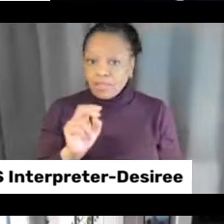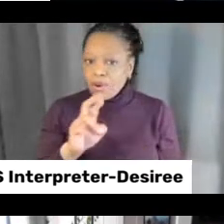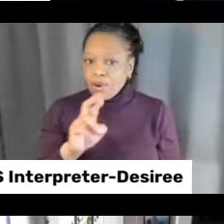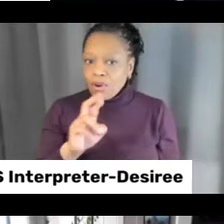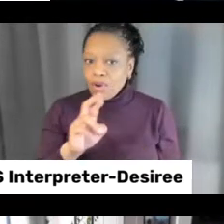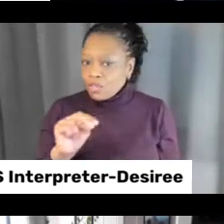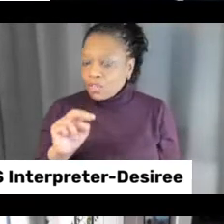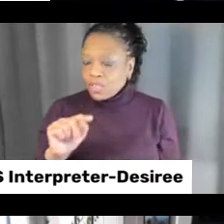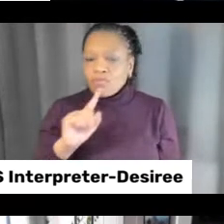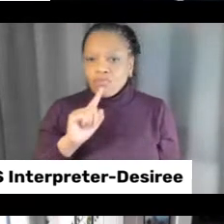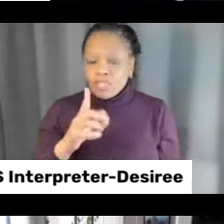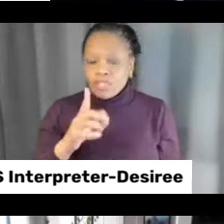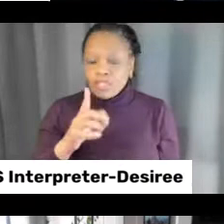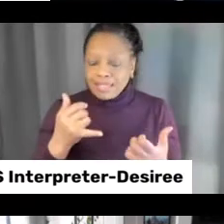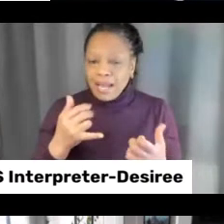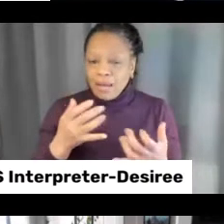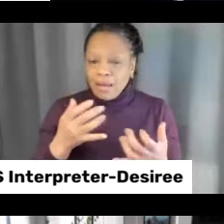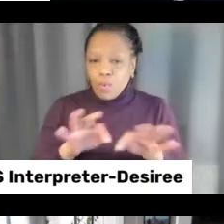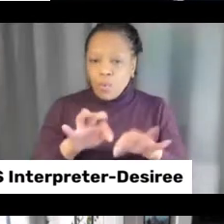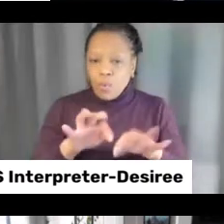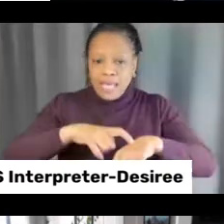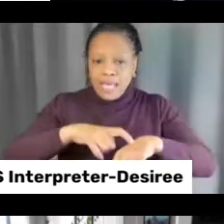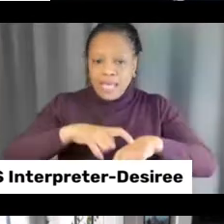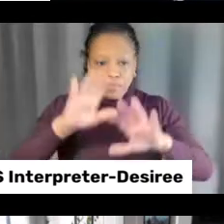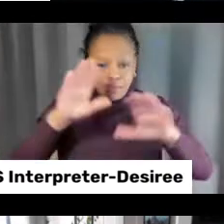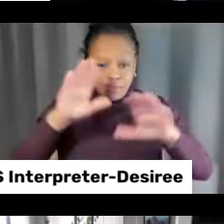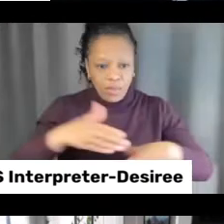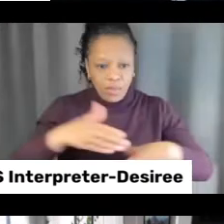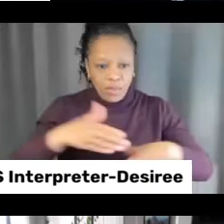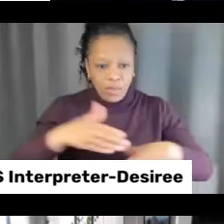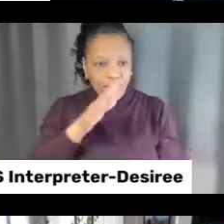timing to work on the farm bill.